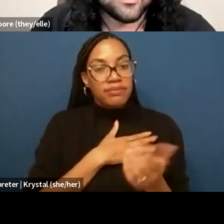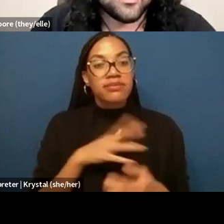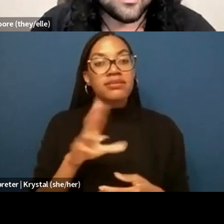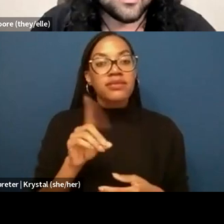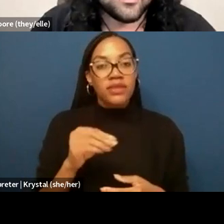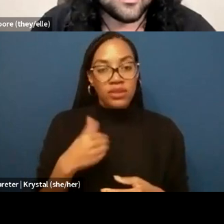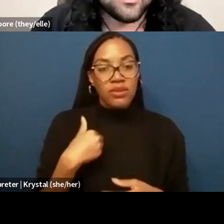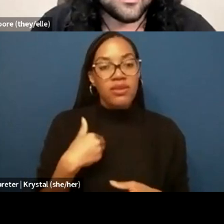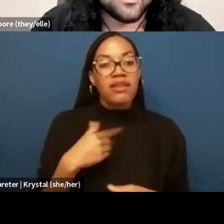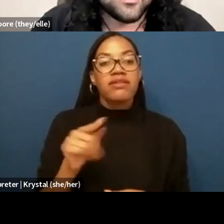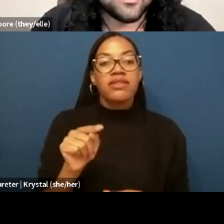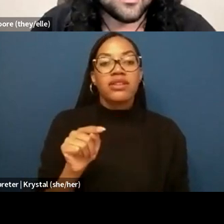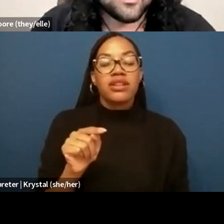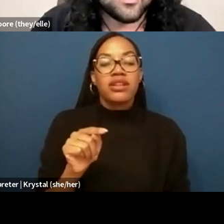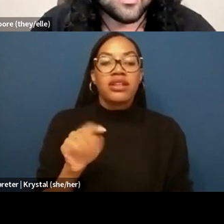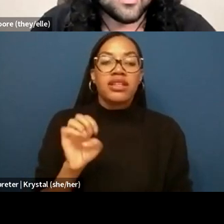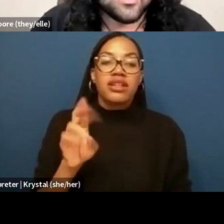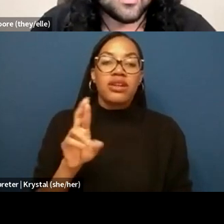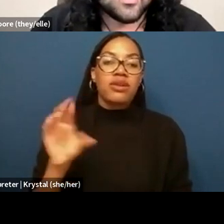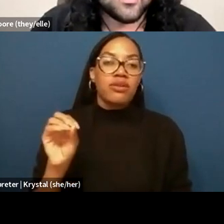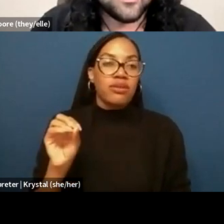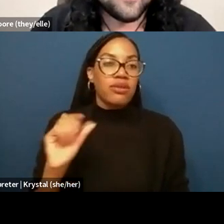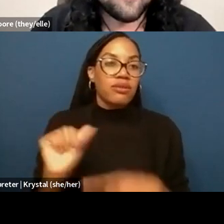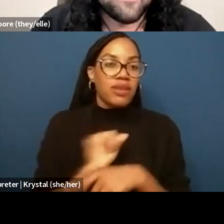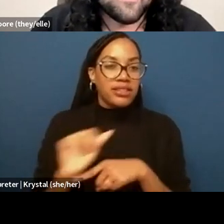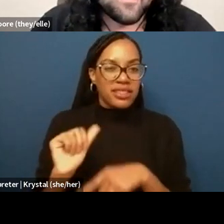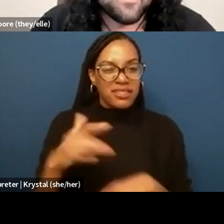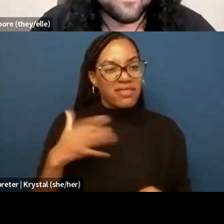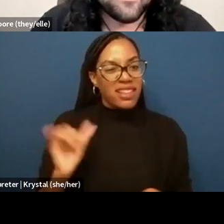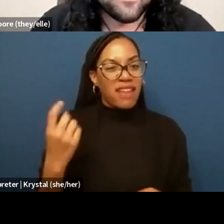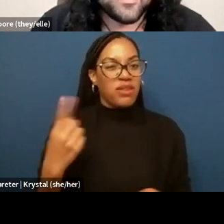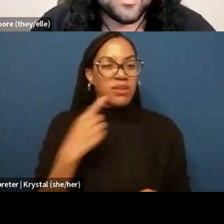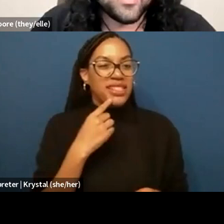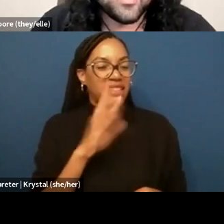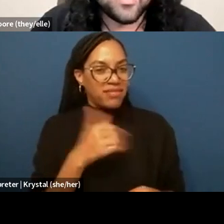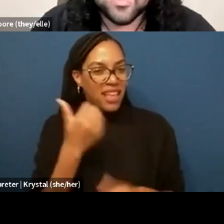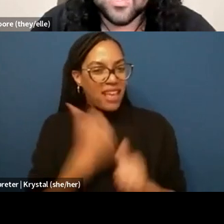tarot practice, and it's at a point in time people are like, does every Black woman have a tarot practice now?